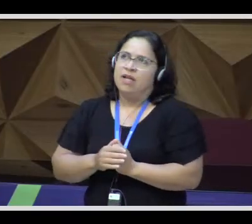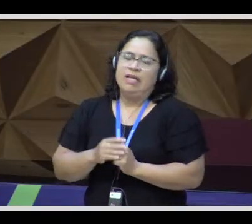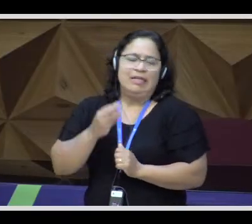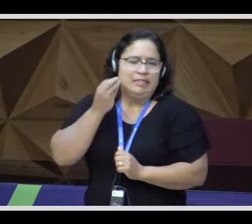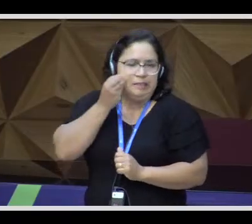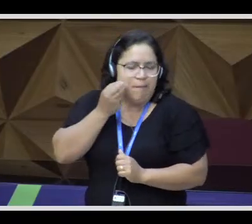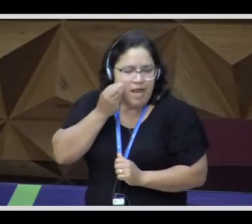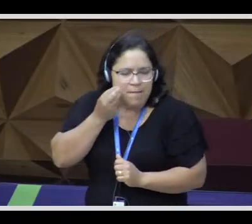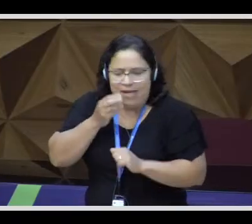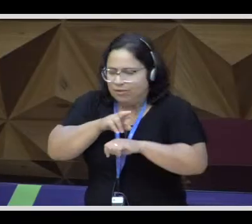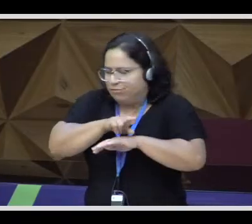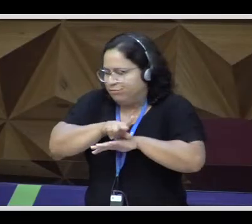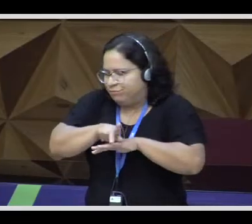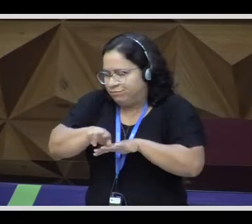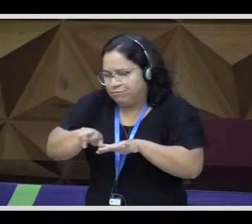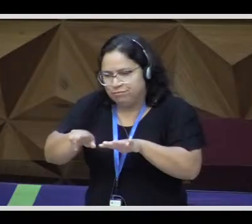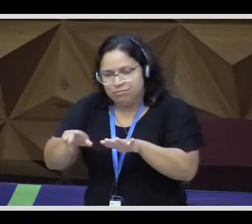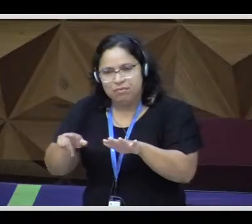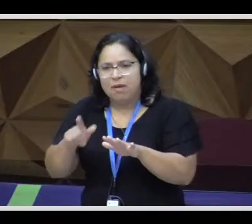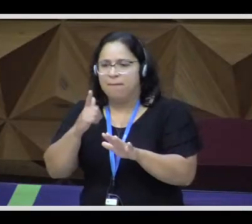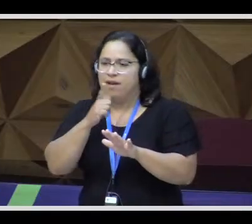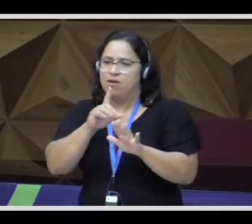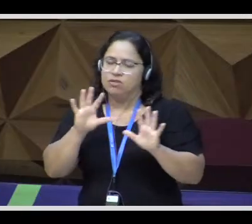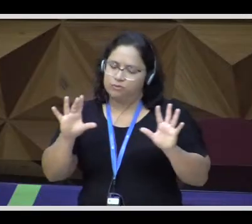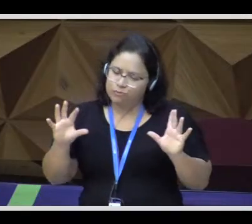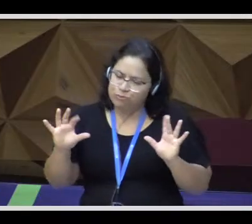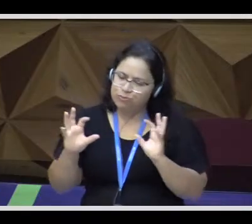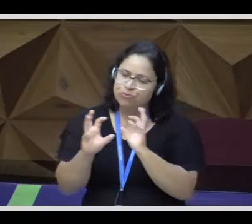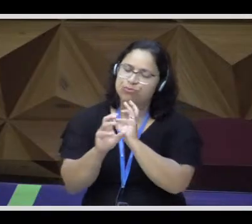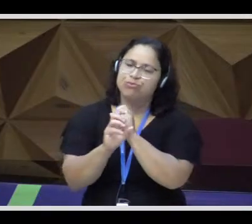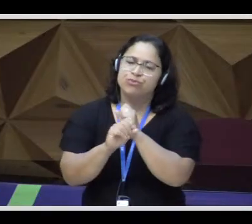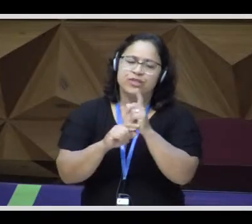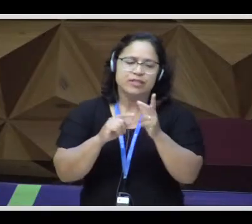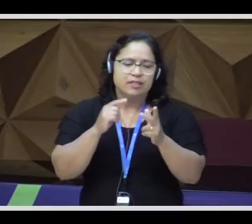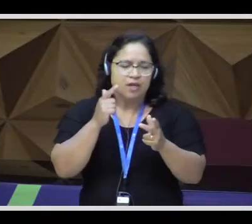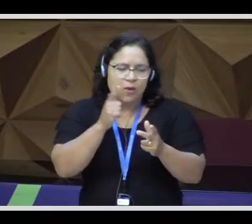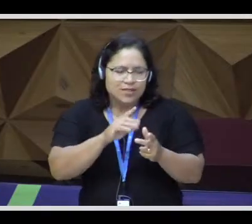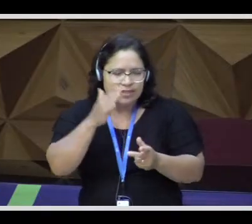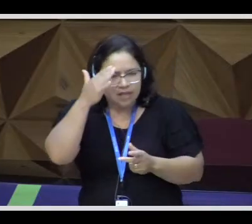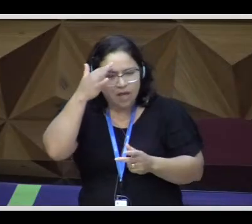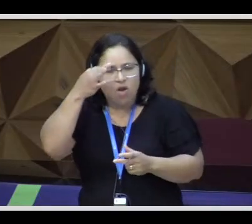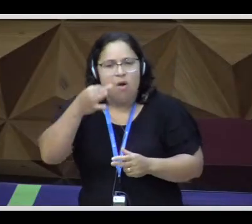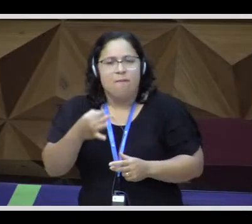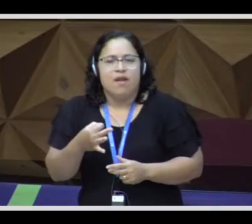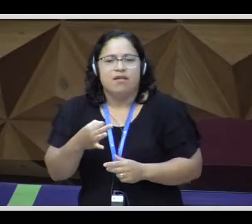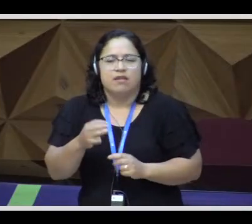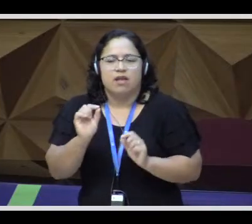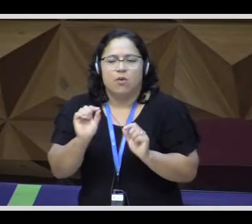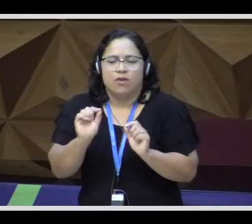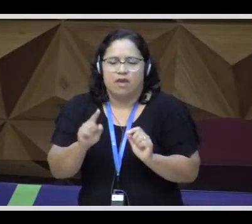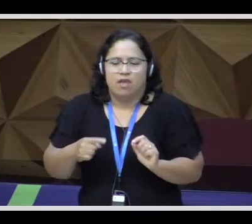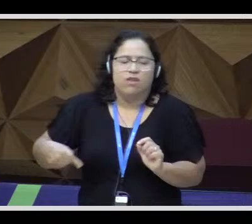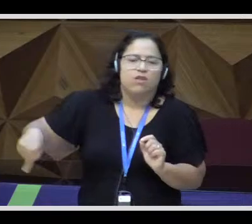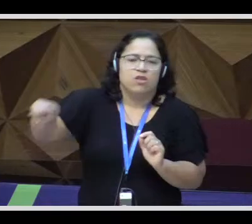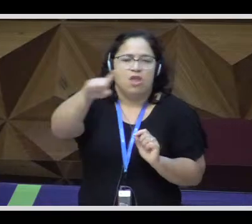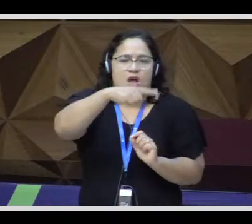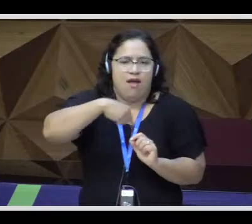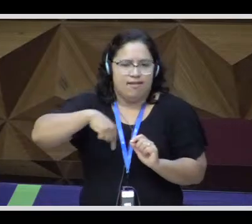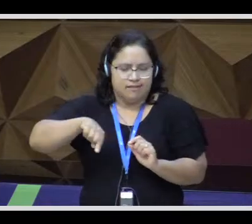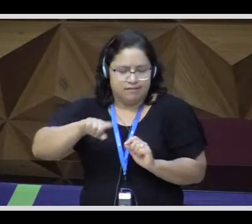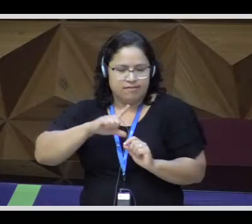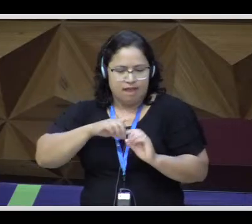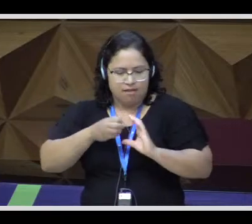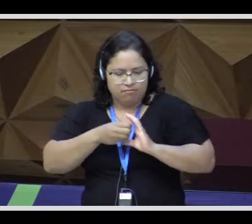to really understand, who we are in terms of personality traits,